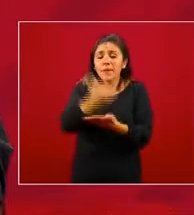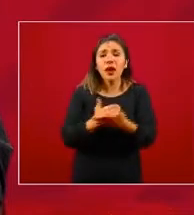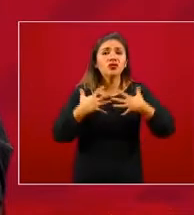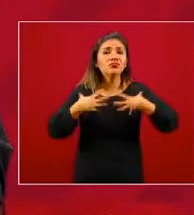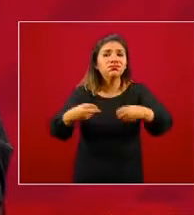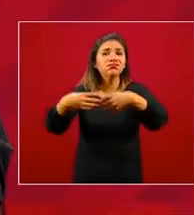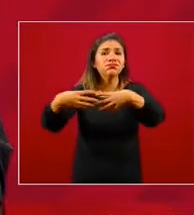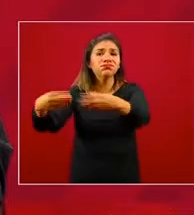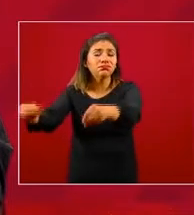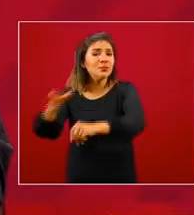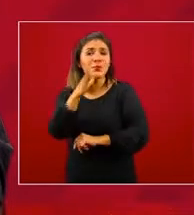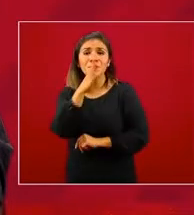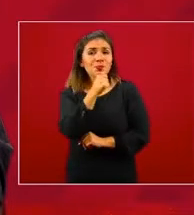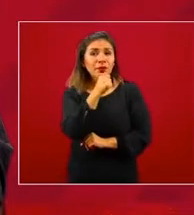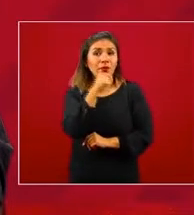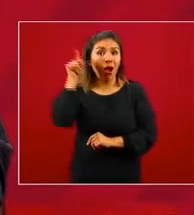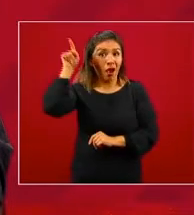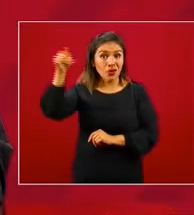reduce contagion.